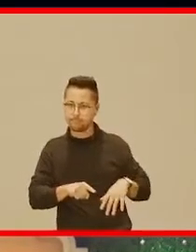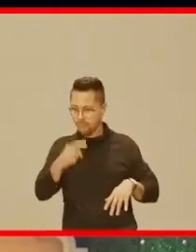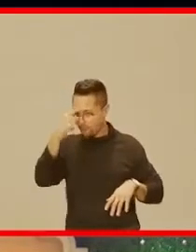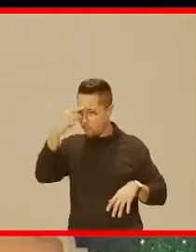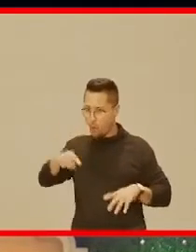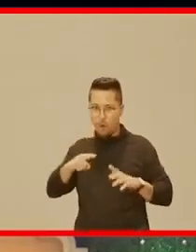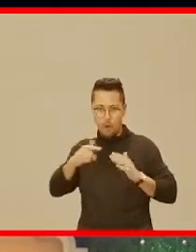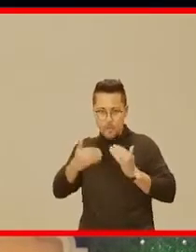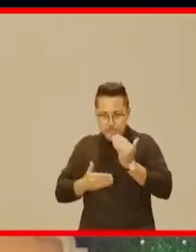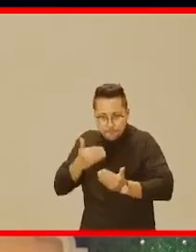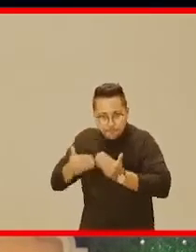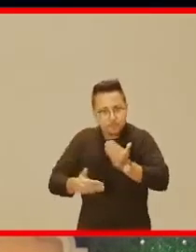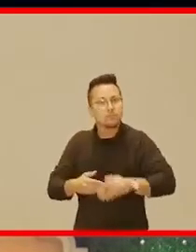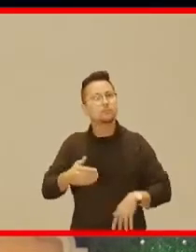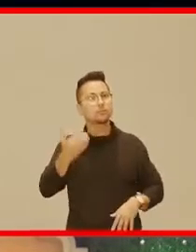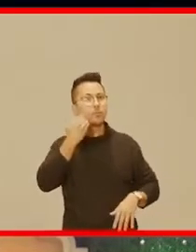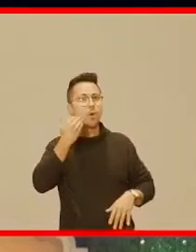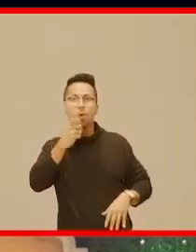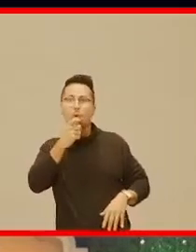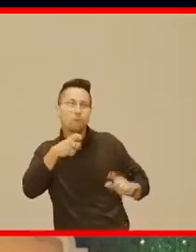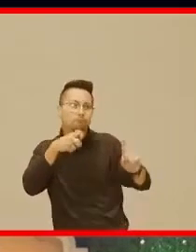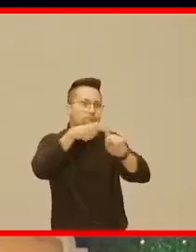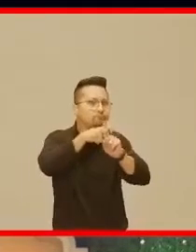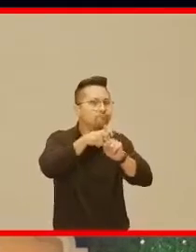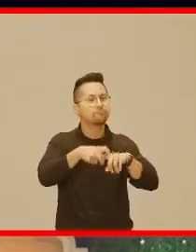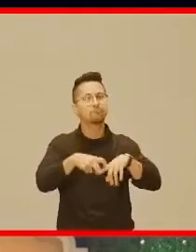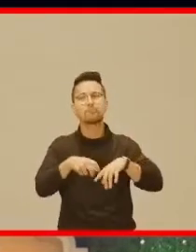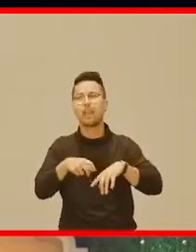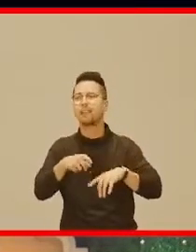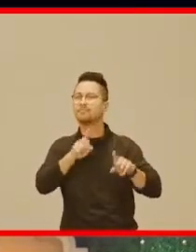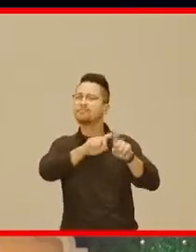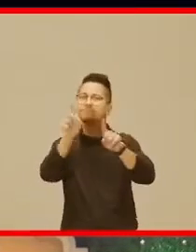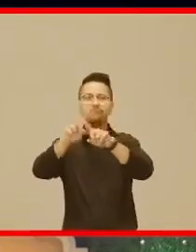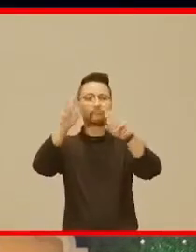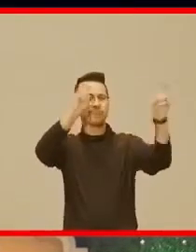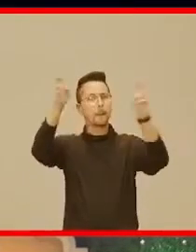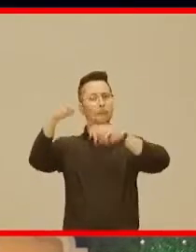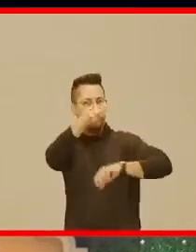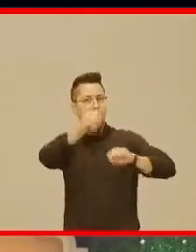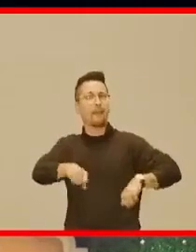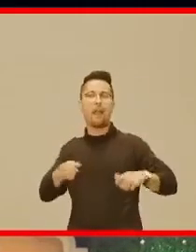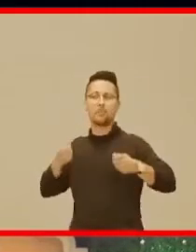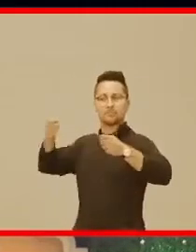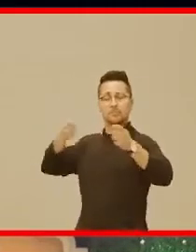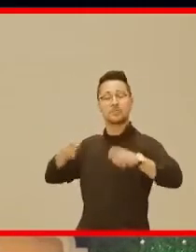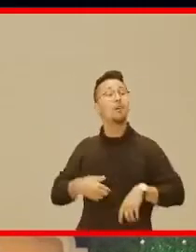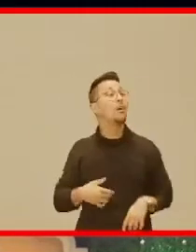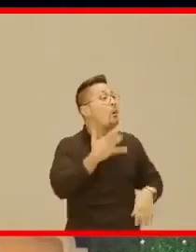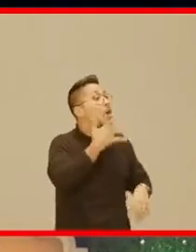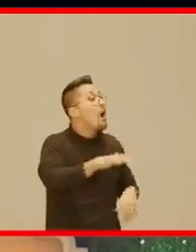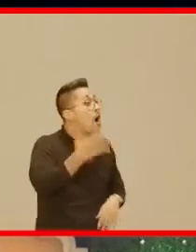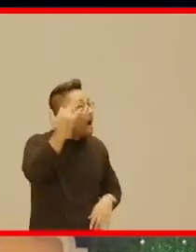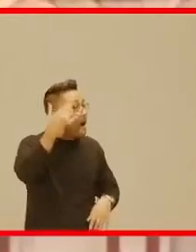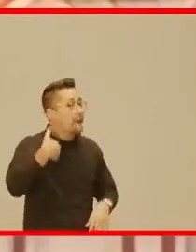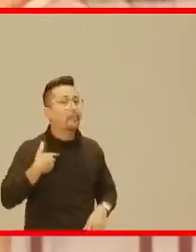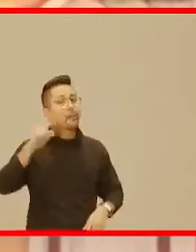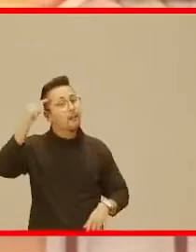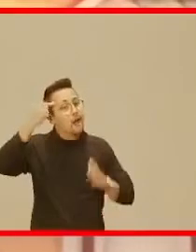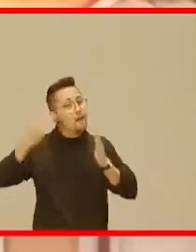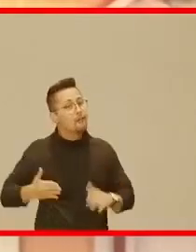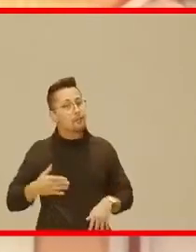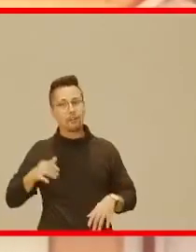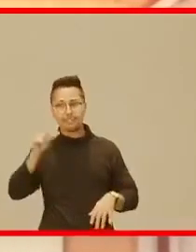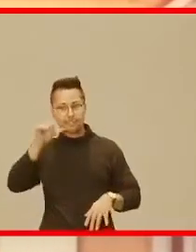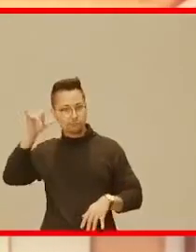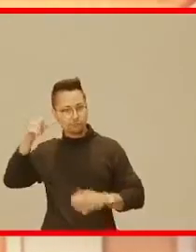so you know who you can talk to and the different issues that they can work on. And we've been lucky because we heard from the governor yesterday. We heard from one of our United